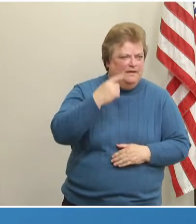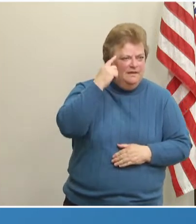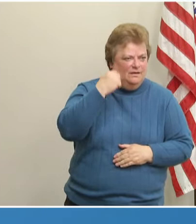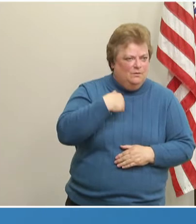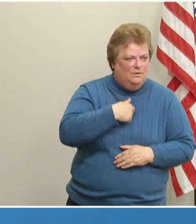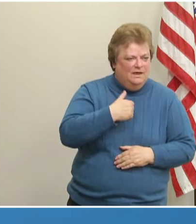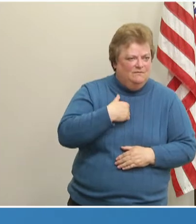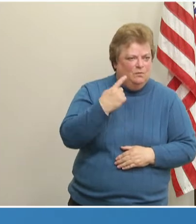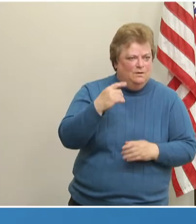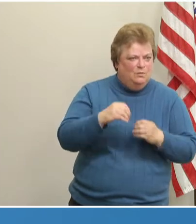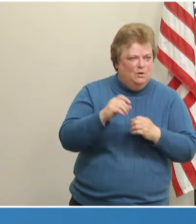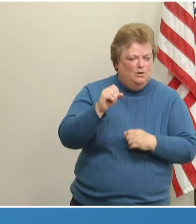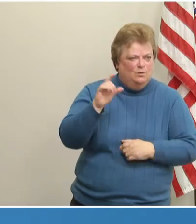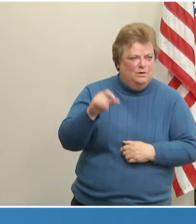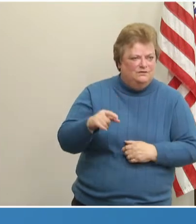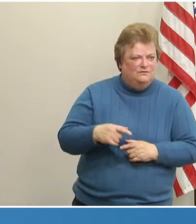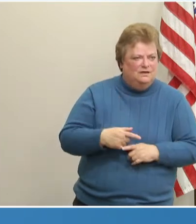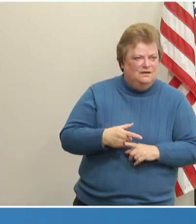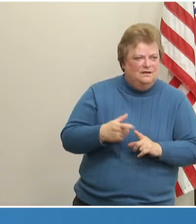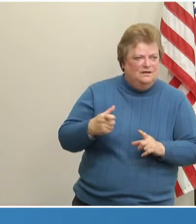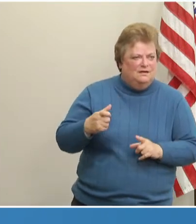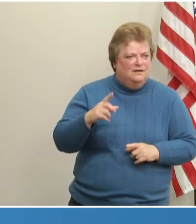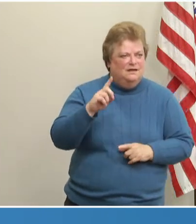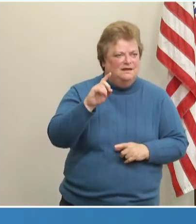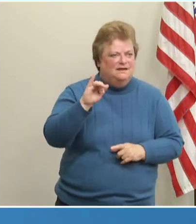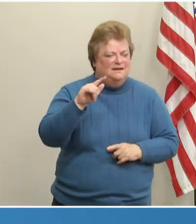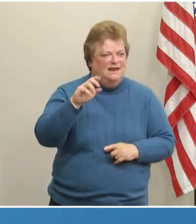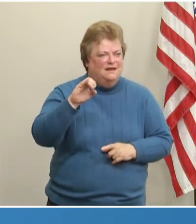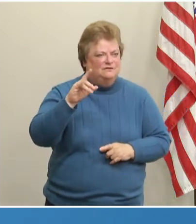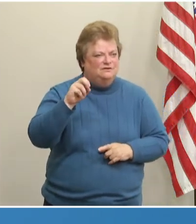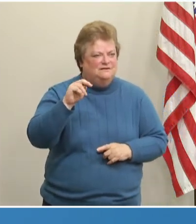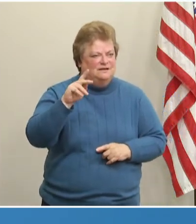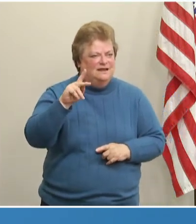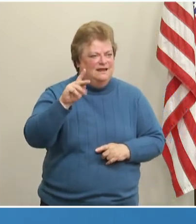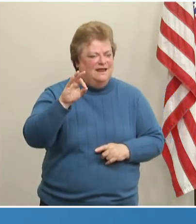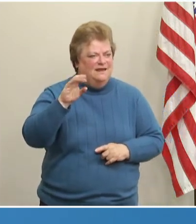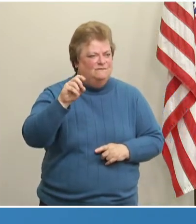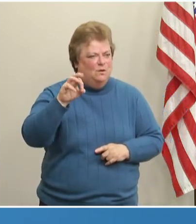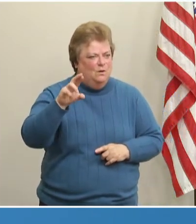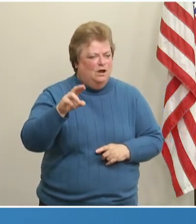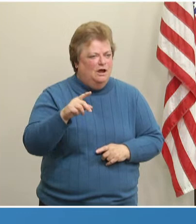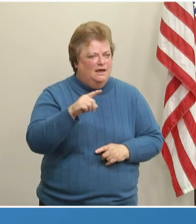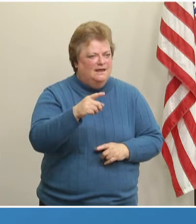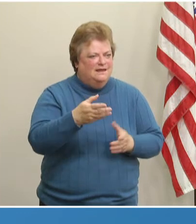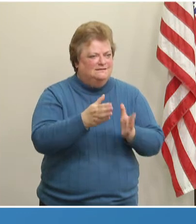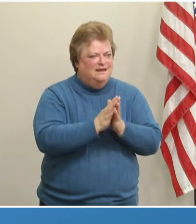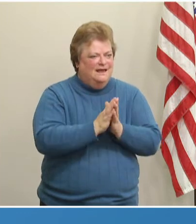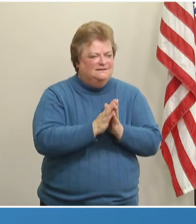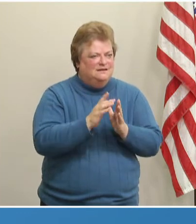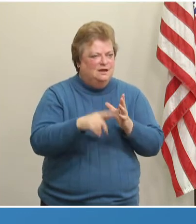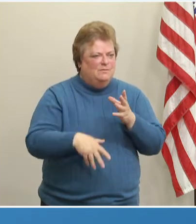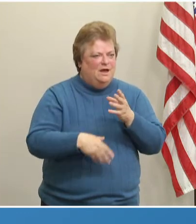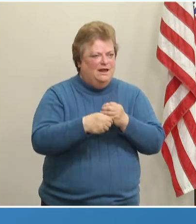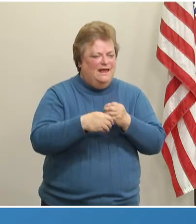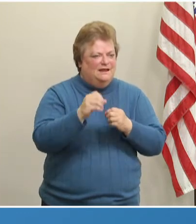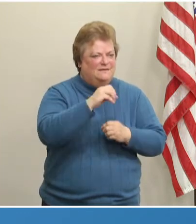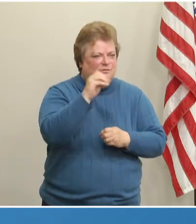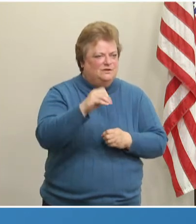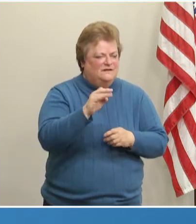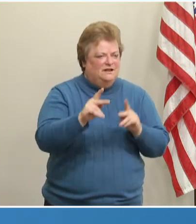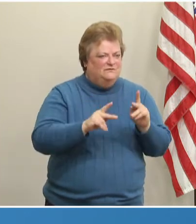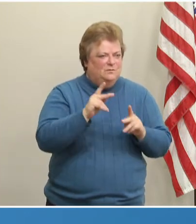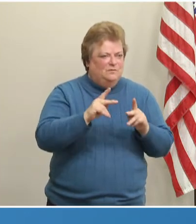question from Diane. Right. This is from Dale Johnson at Cameron. He's asking about adding the percentage of